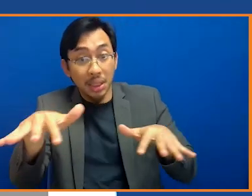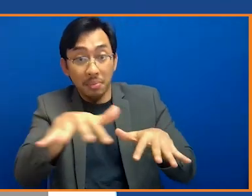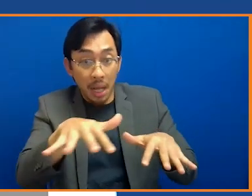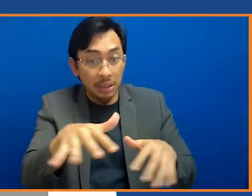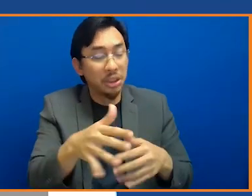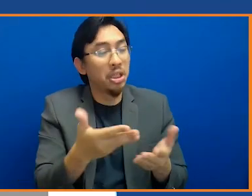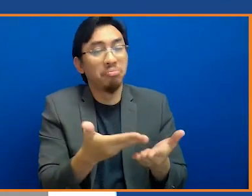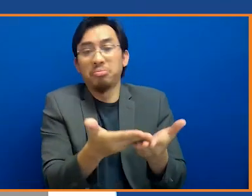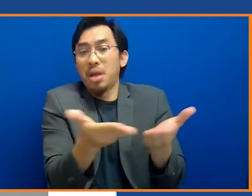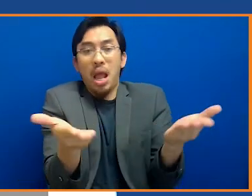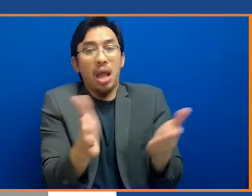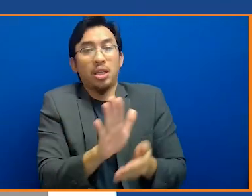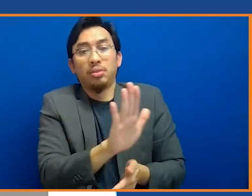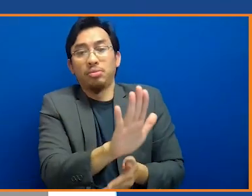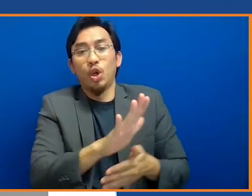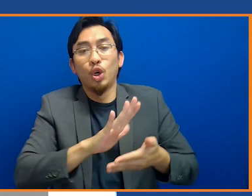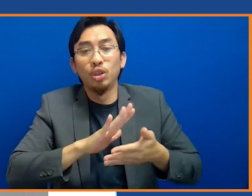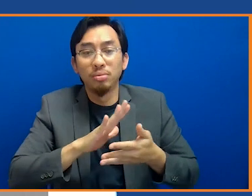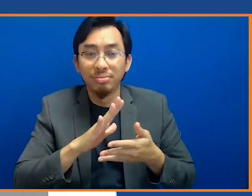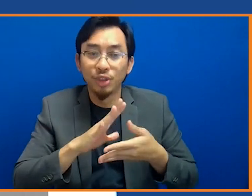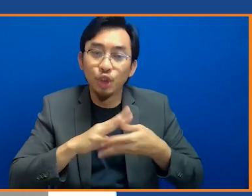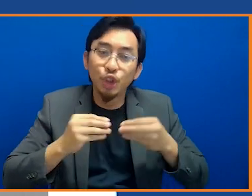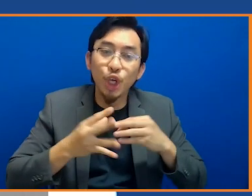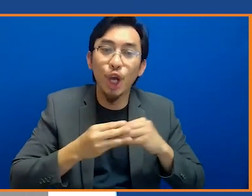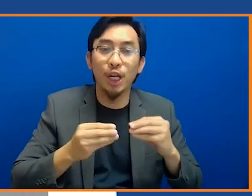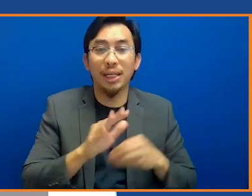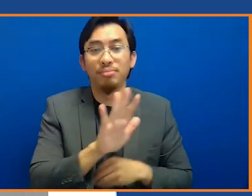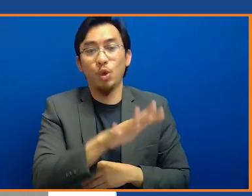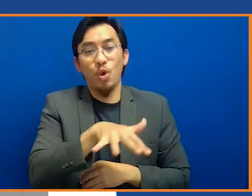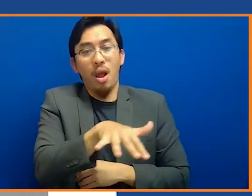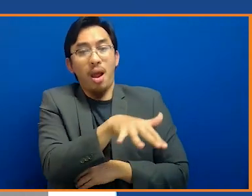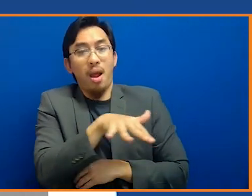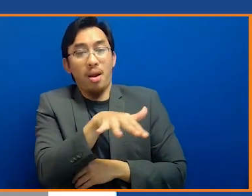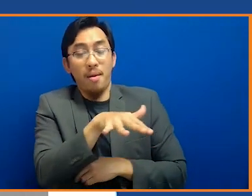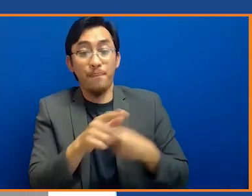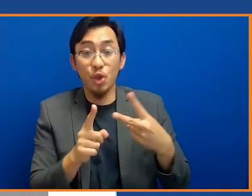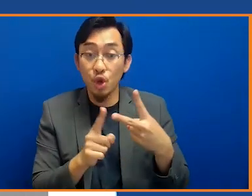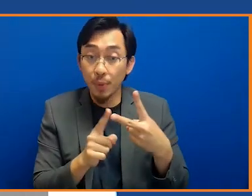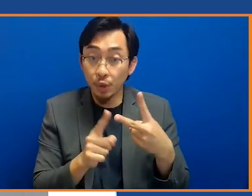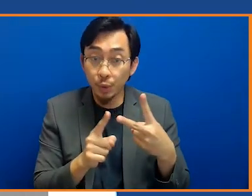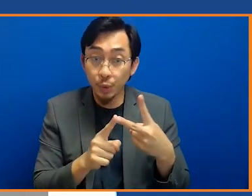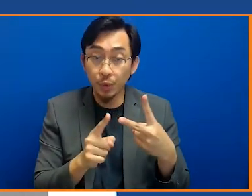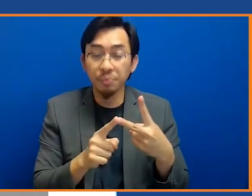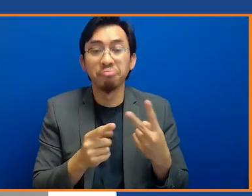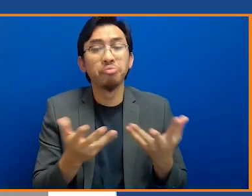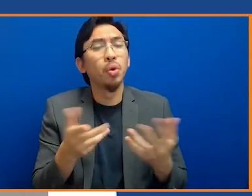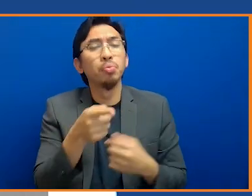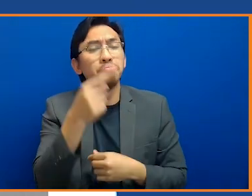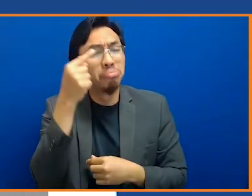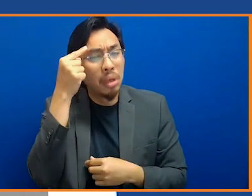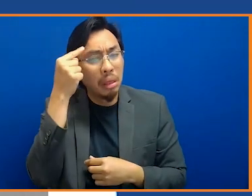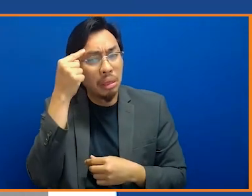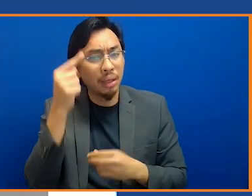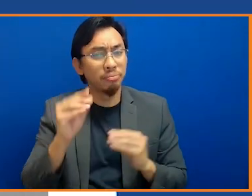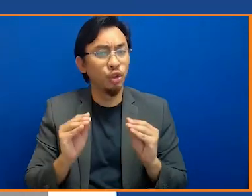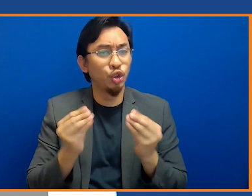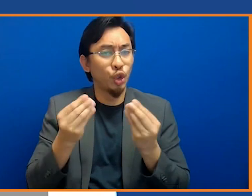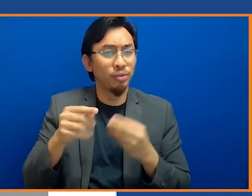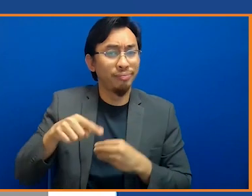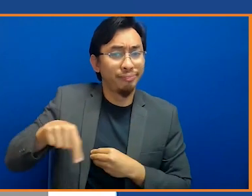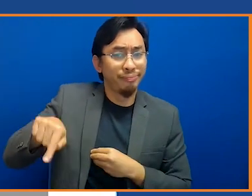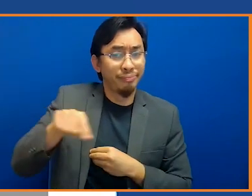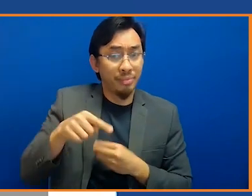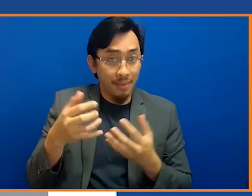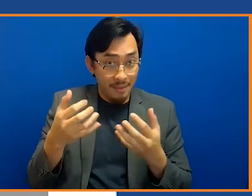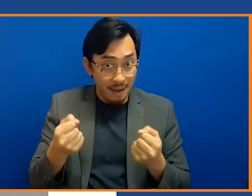come up with any story you have from your area. Number two, do you think youth organization